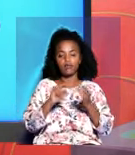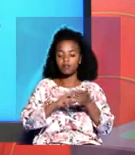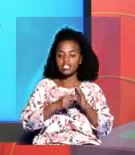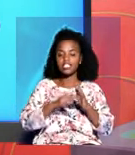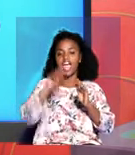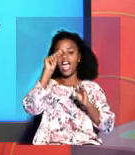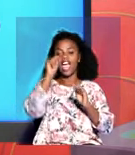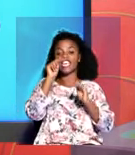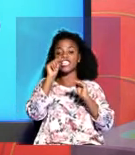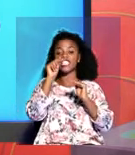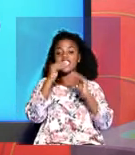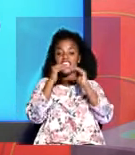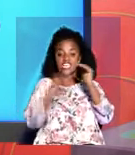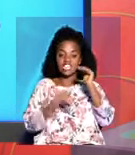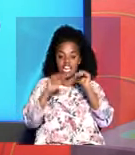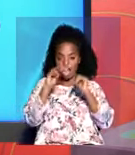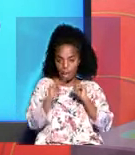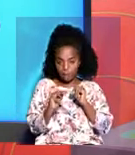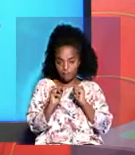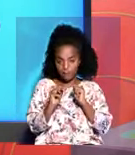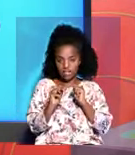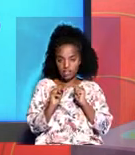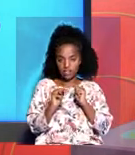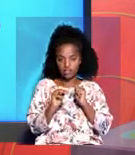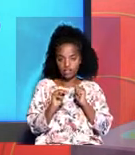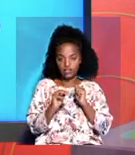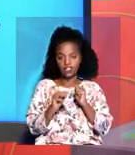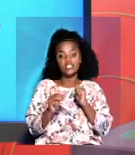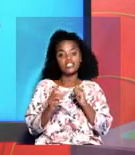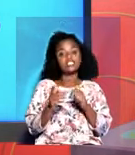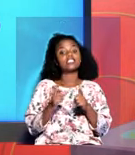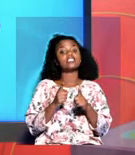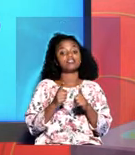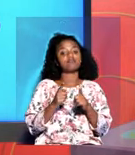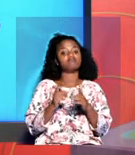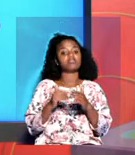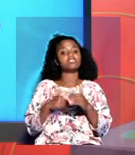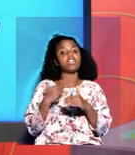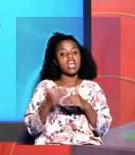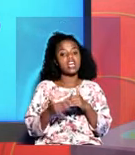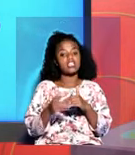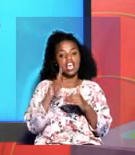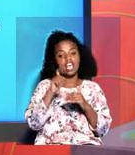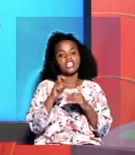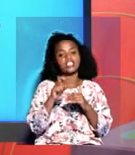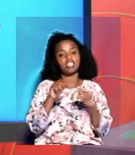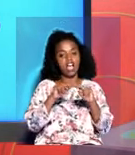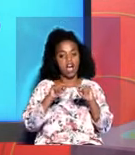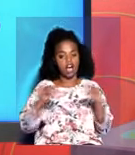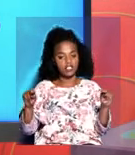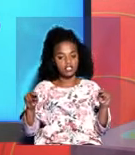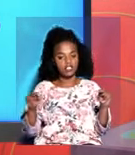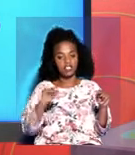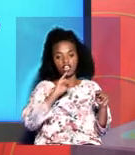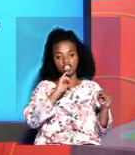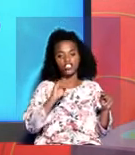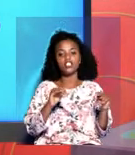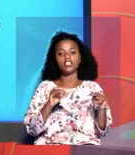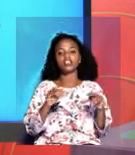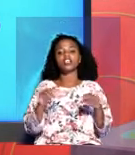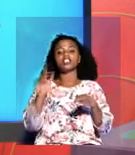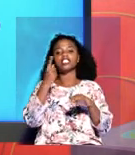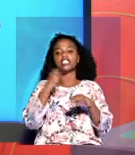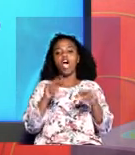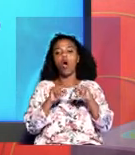means when n is less than m, then the x-axis is the horizontal